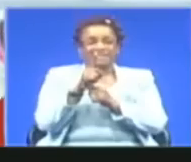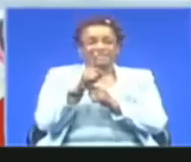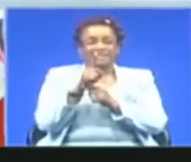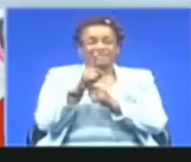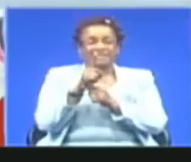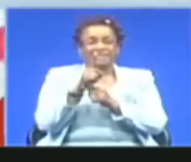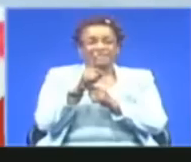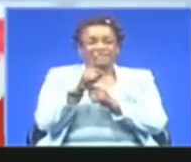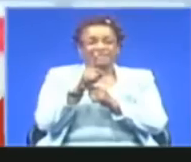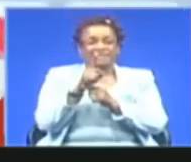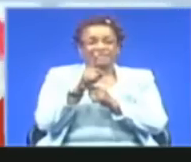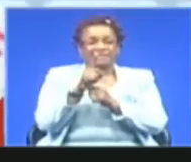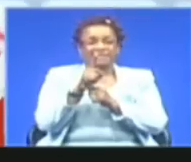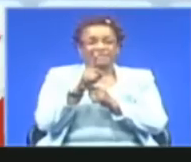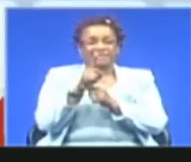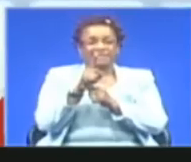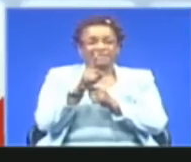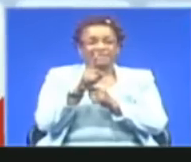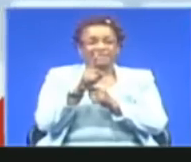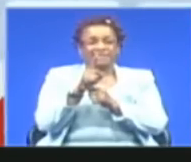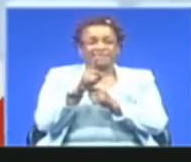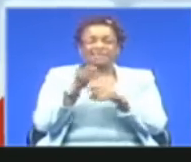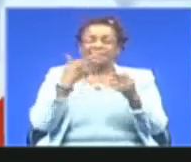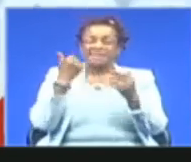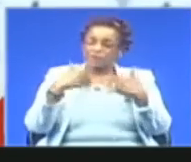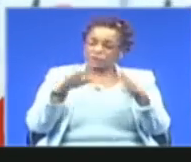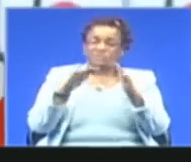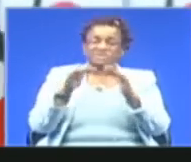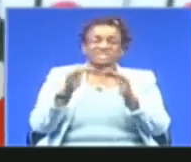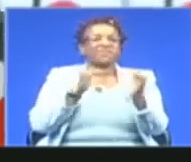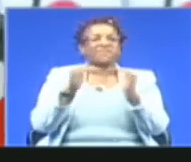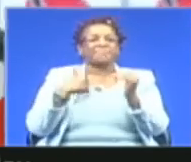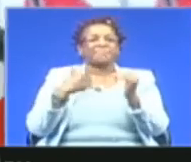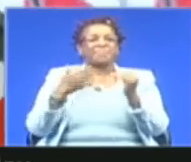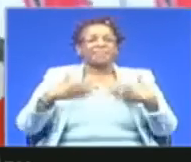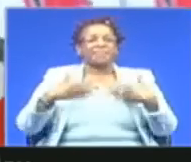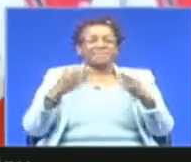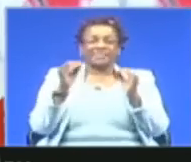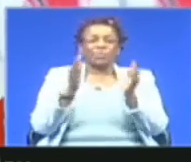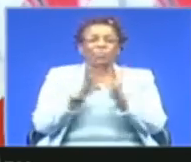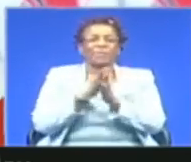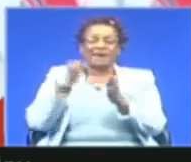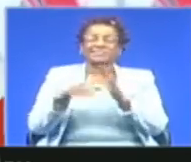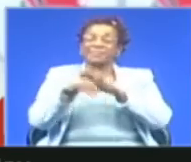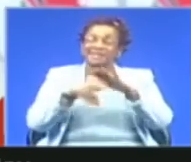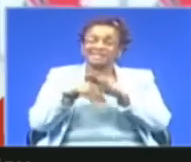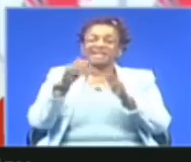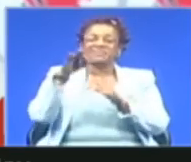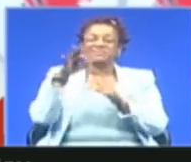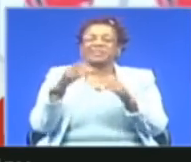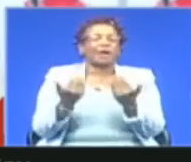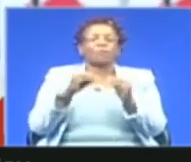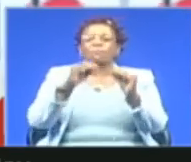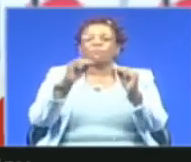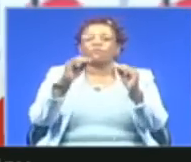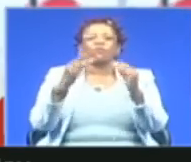Wacha marefari wawe fair. Wacha tufutu lose game fairly. Mimi, I'm not happy. With the last penalty, FC there, wanabeba FC, FC wote ndo wapi. Yeah?